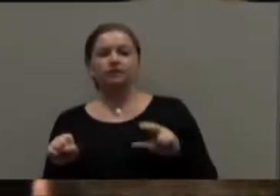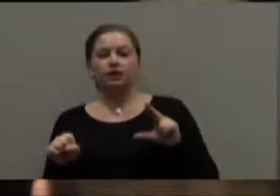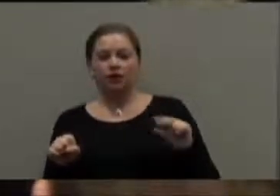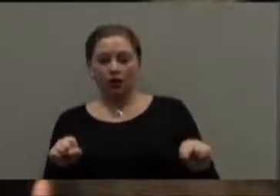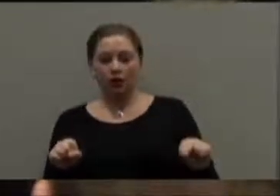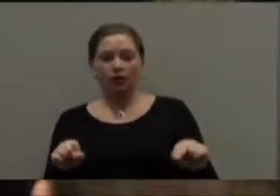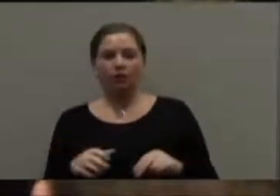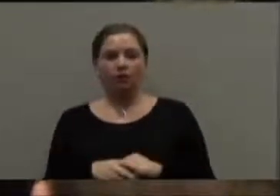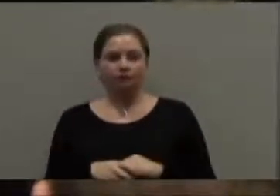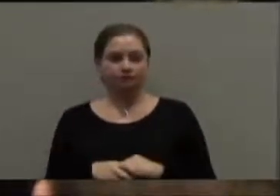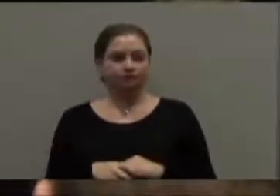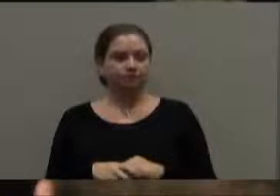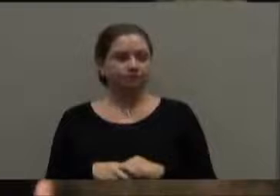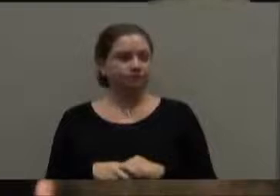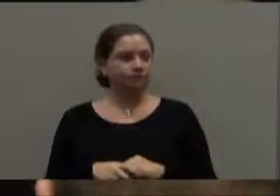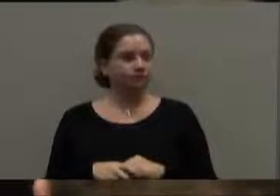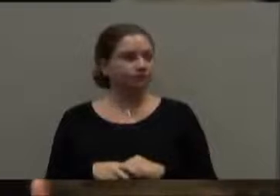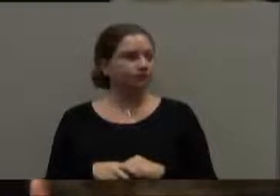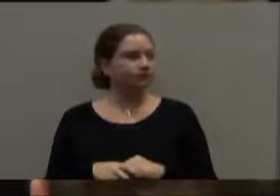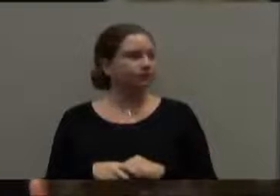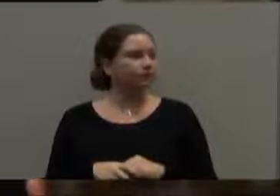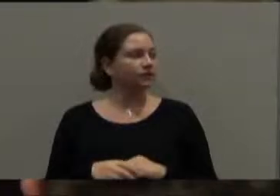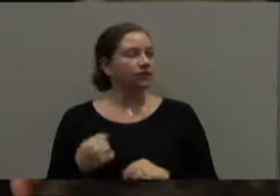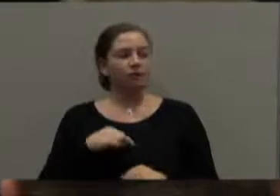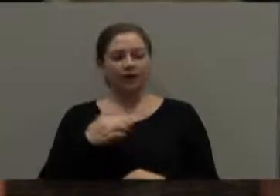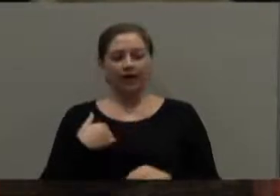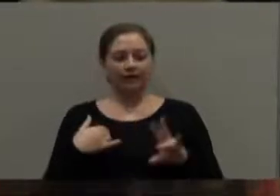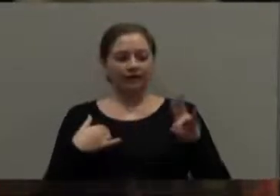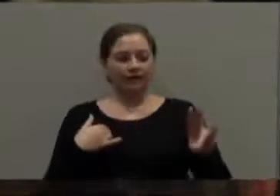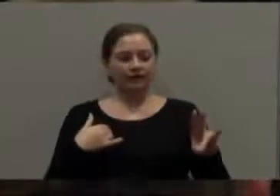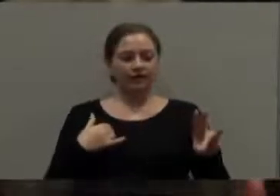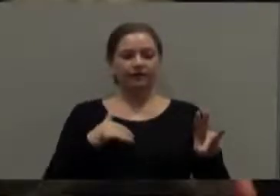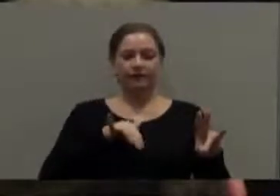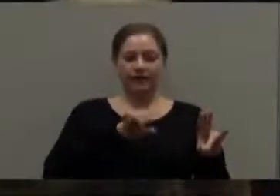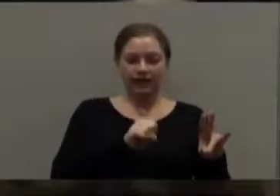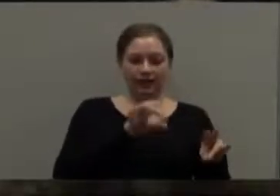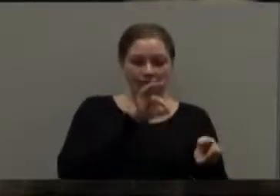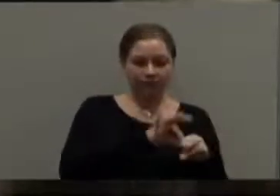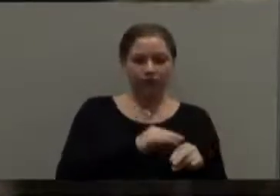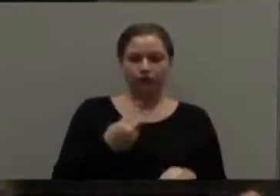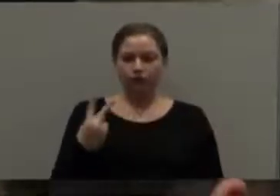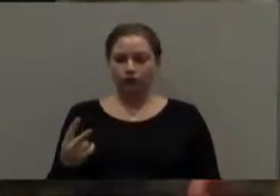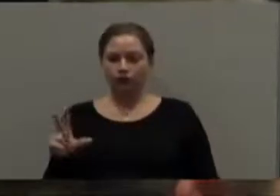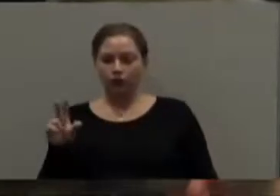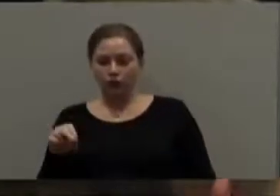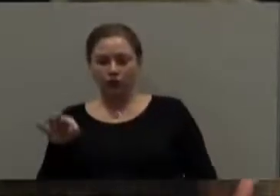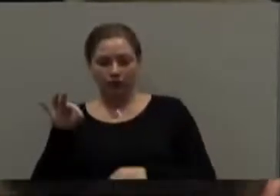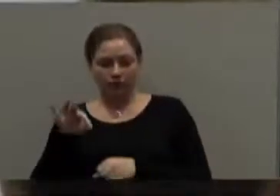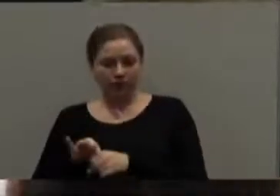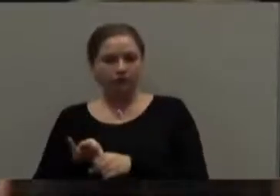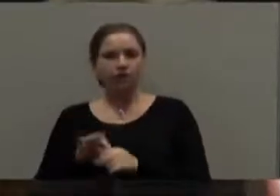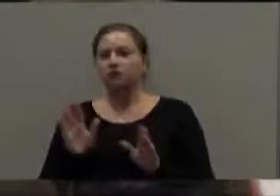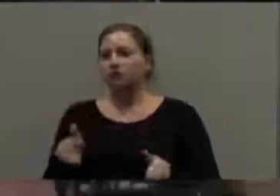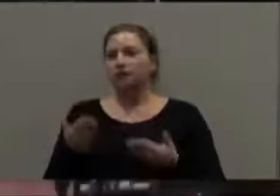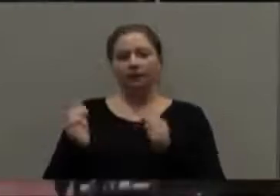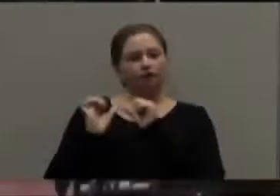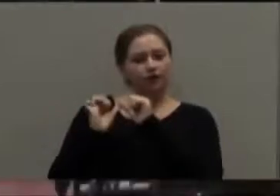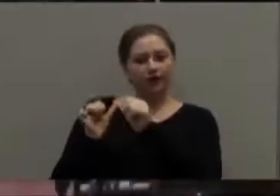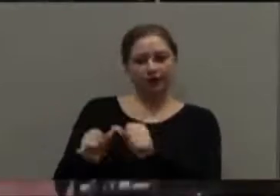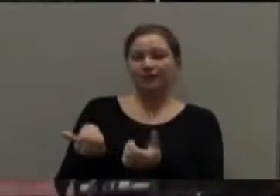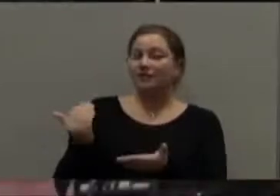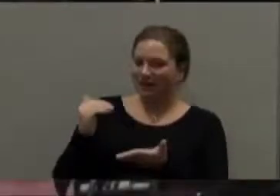Yes, That is 7 yes votes and 2 no votes. so the motion carries. And again, Dr.